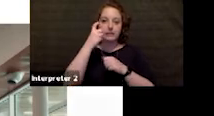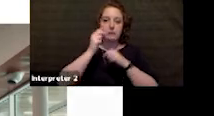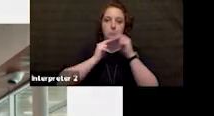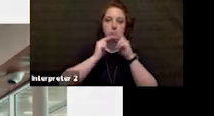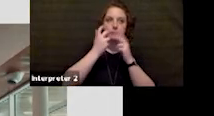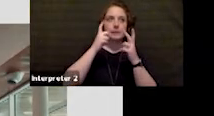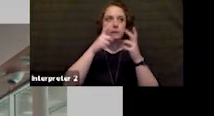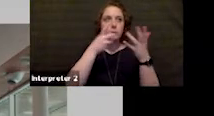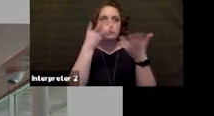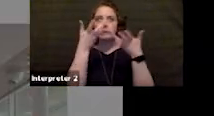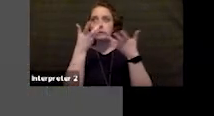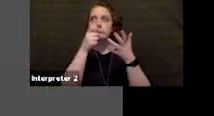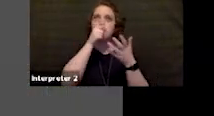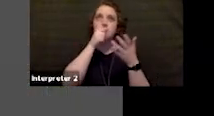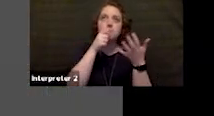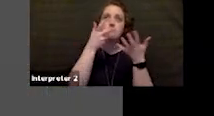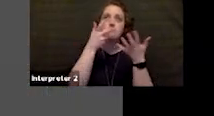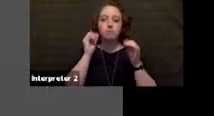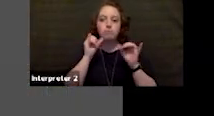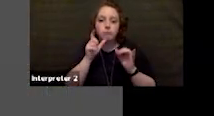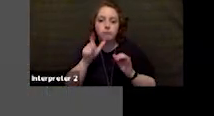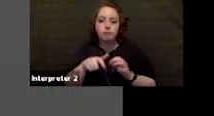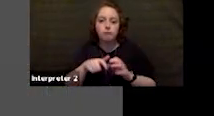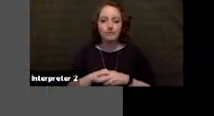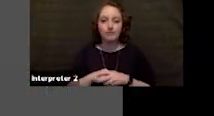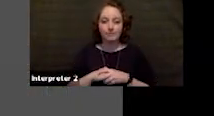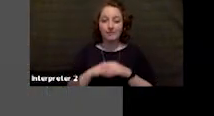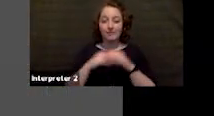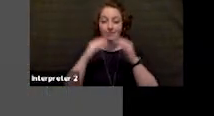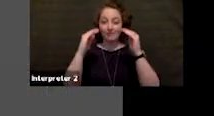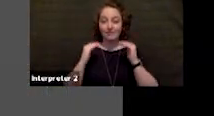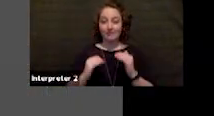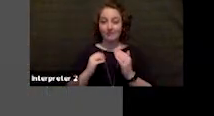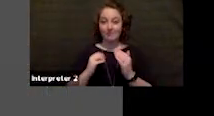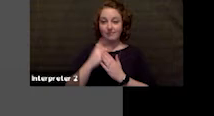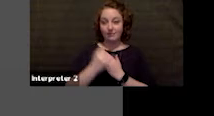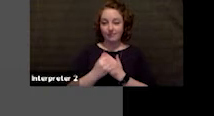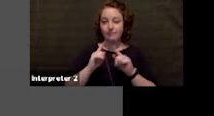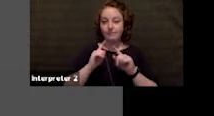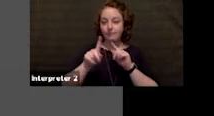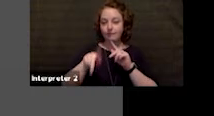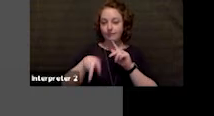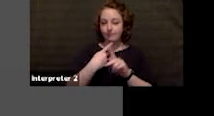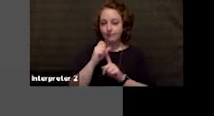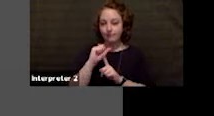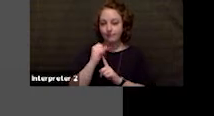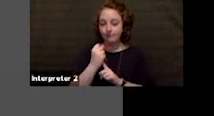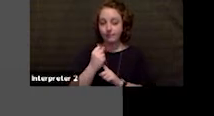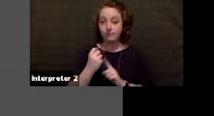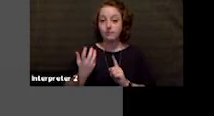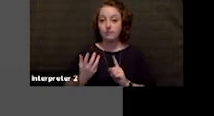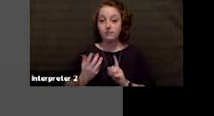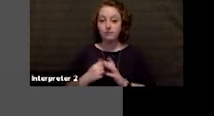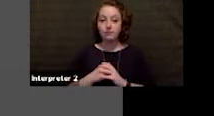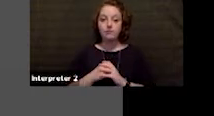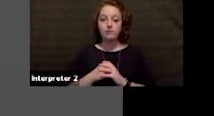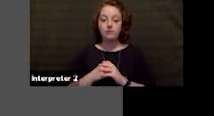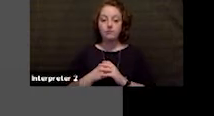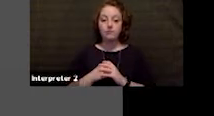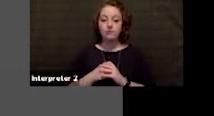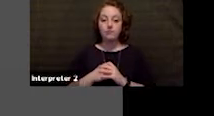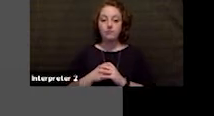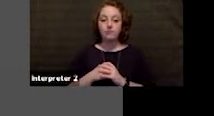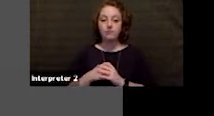Let's go on to the next project. We're going to talk about a different type of situation, and that is a replacement